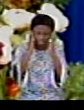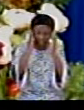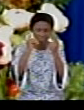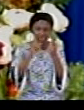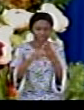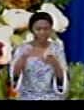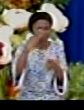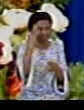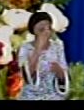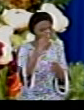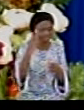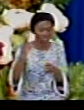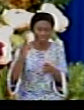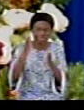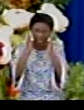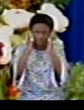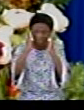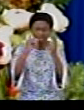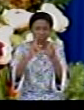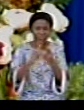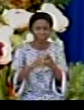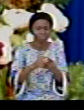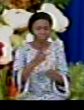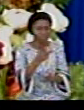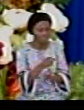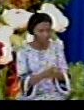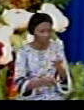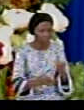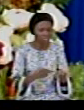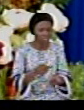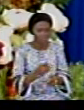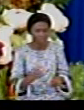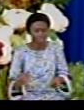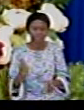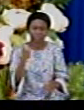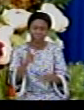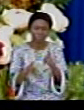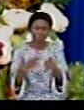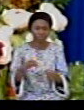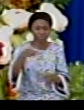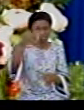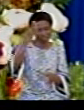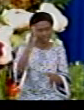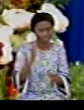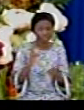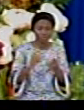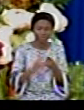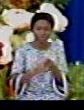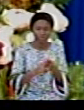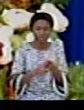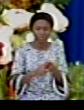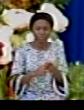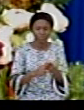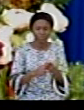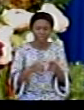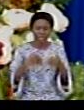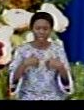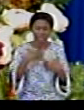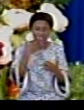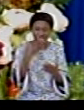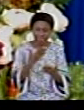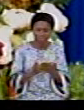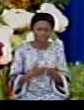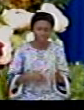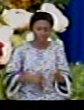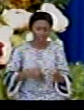up, to visitation, to loving the people of God, to being affectionate